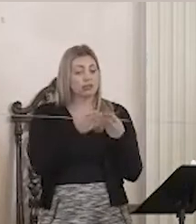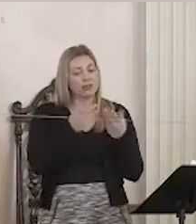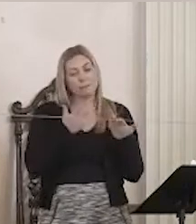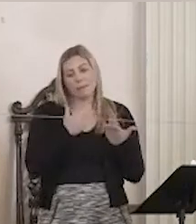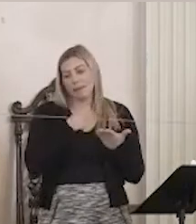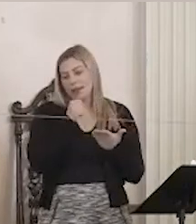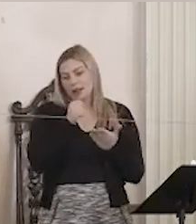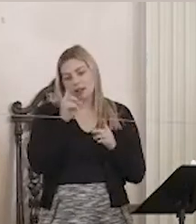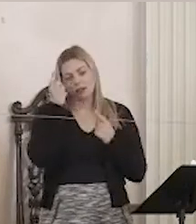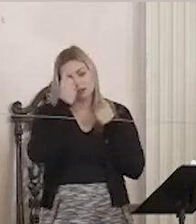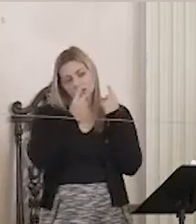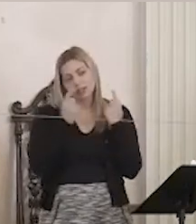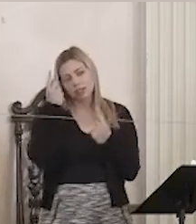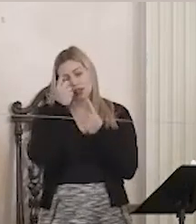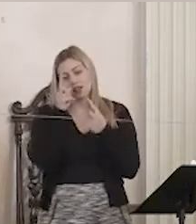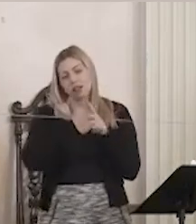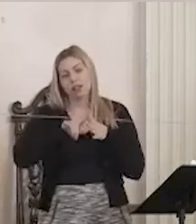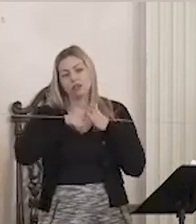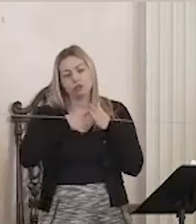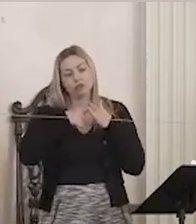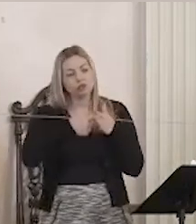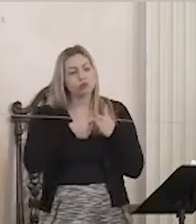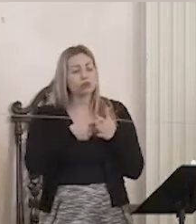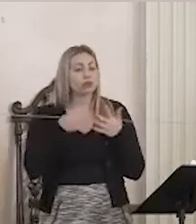not ever have considered the original